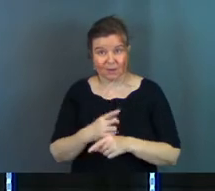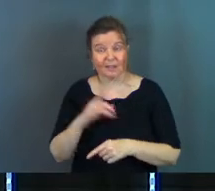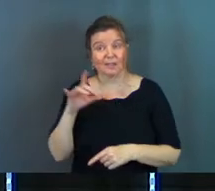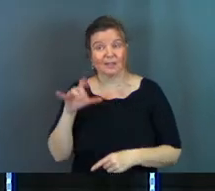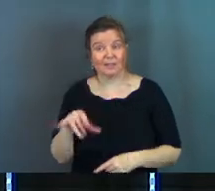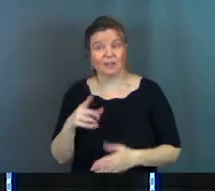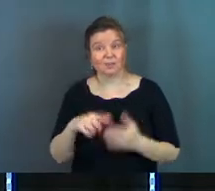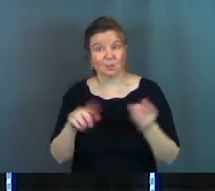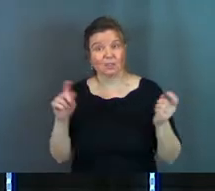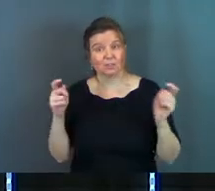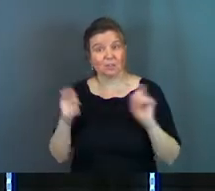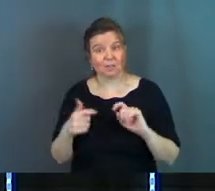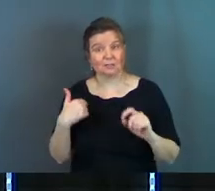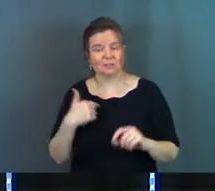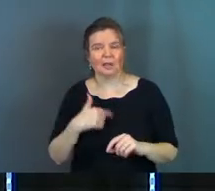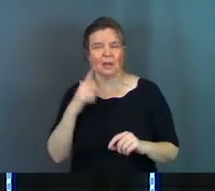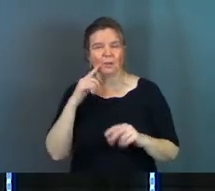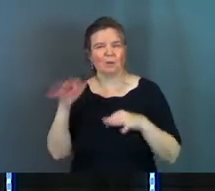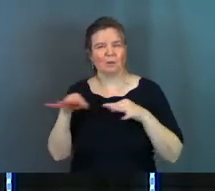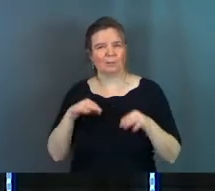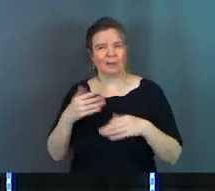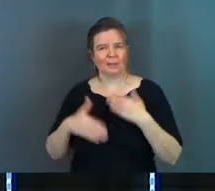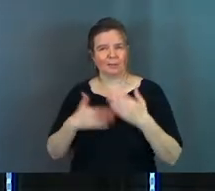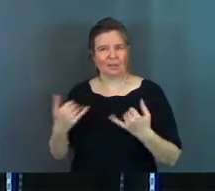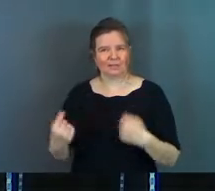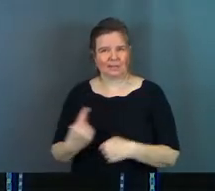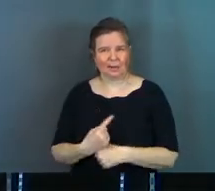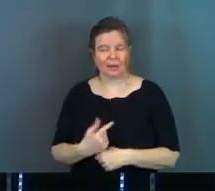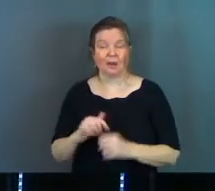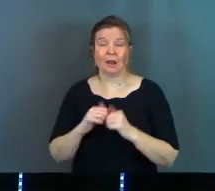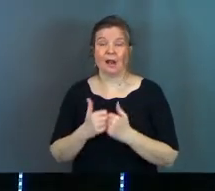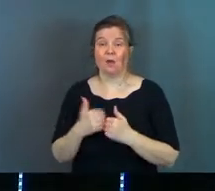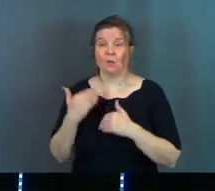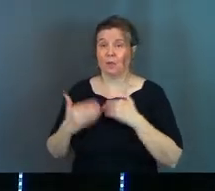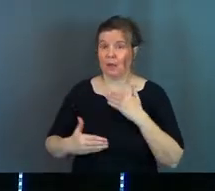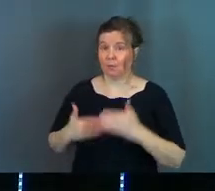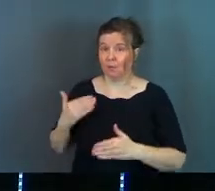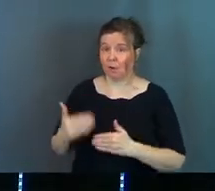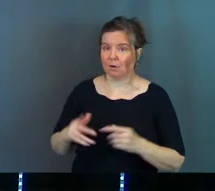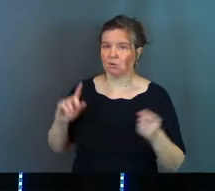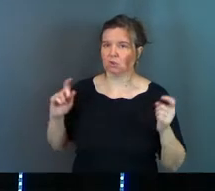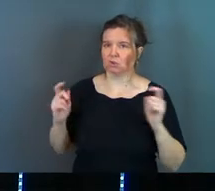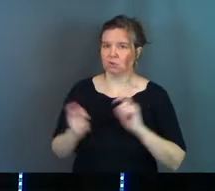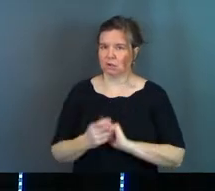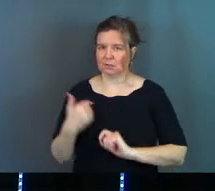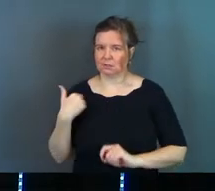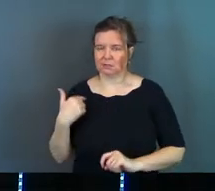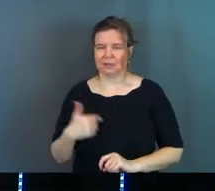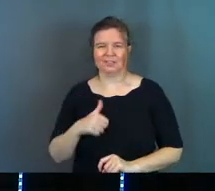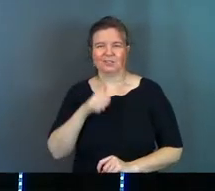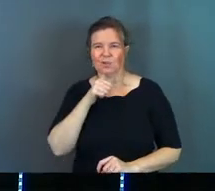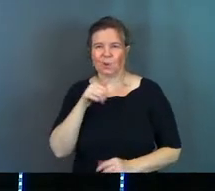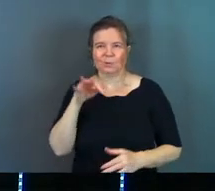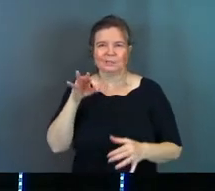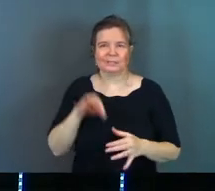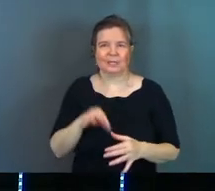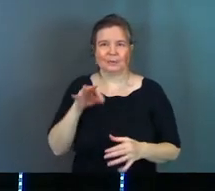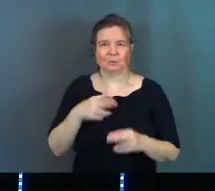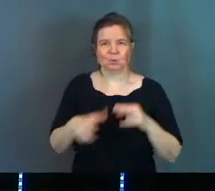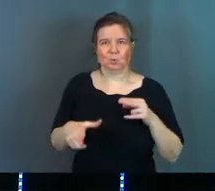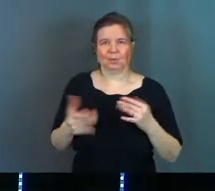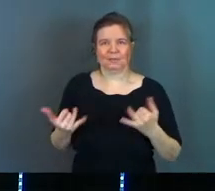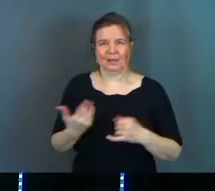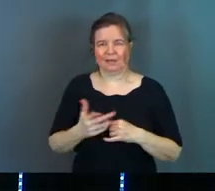that's what changes us. And we're going to explain that process today and how that process changes us. Just don't dip. Don't